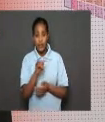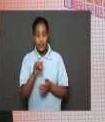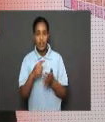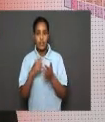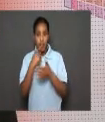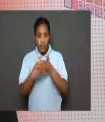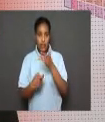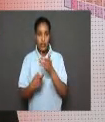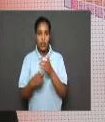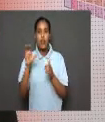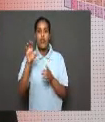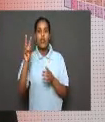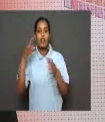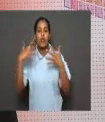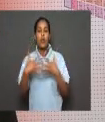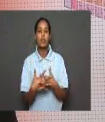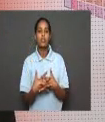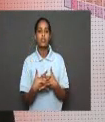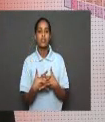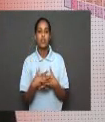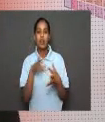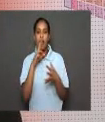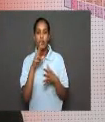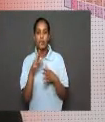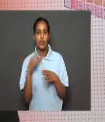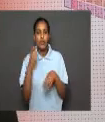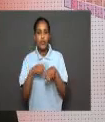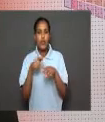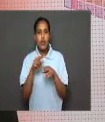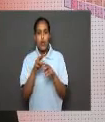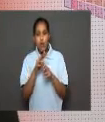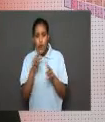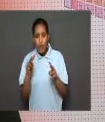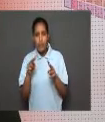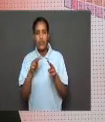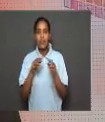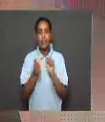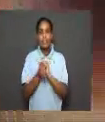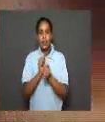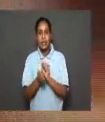result, covalent compounds are often quite flexible.